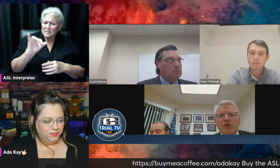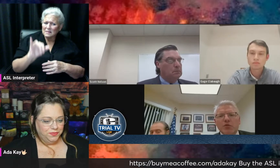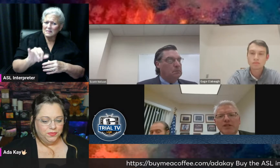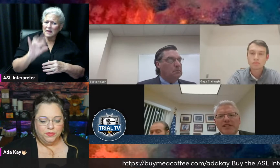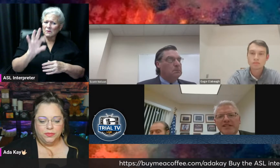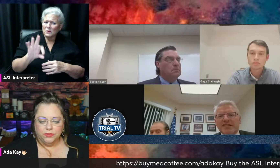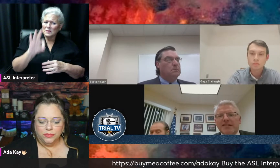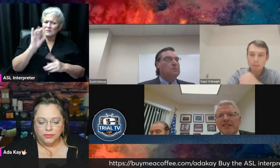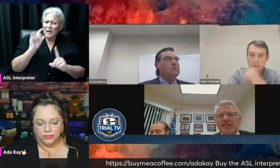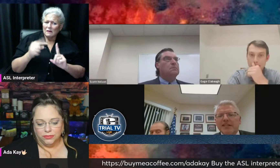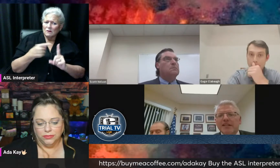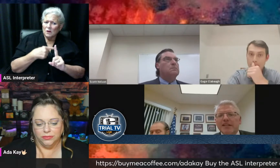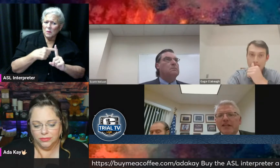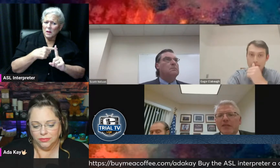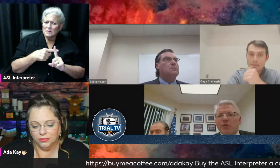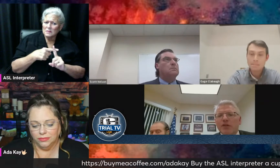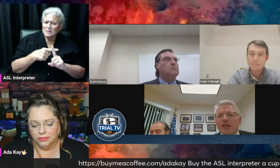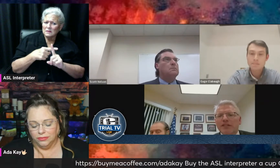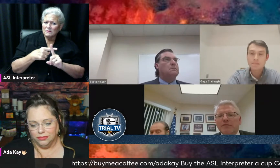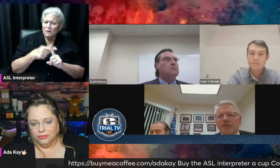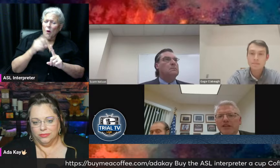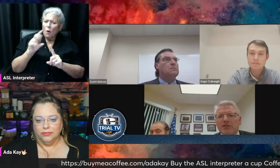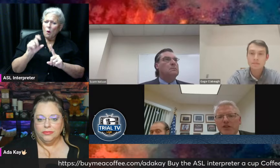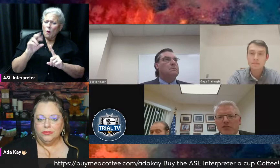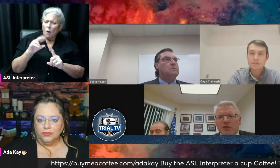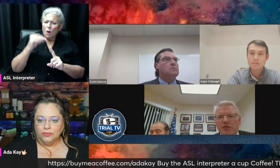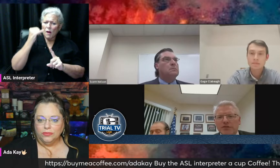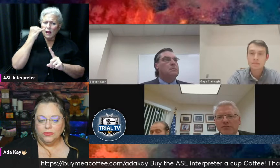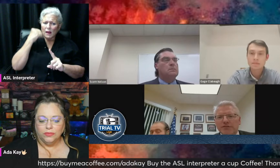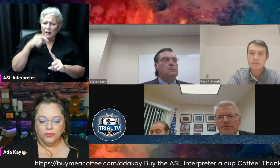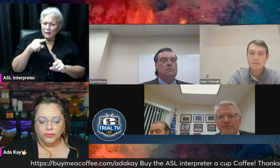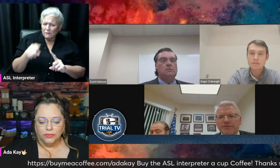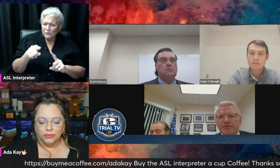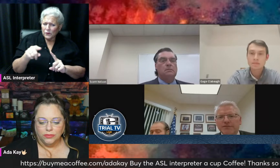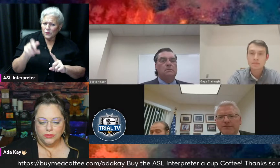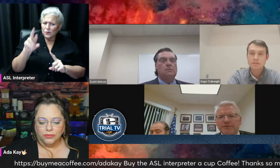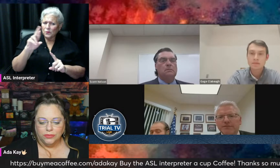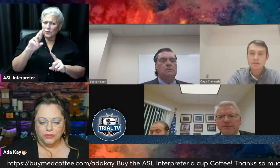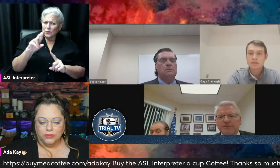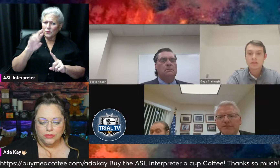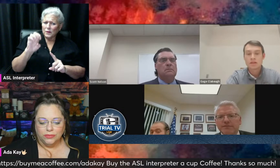just when you retested it didn't meet the threshold?